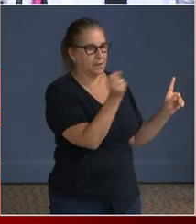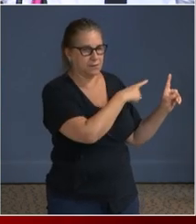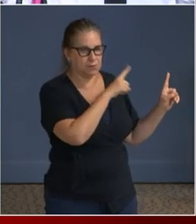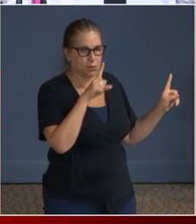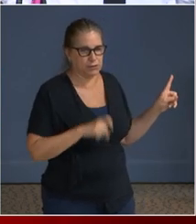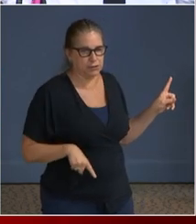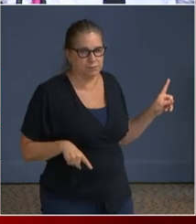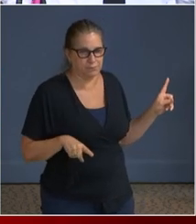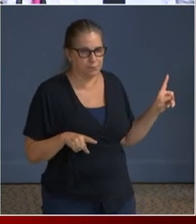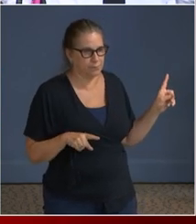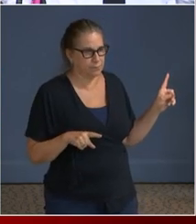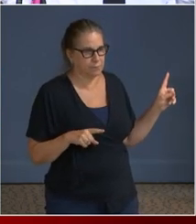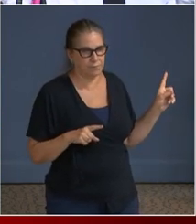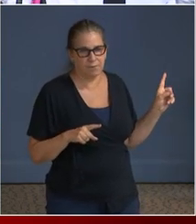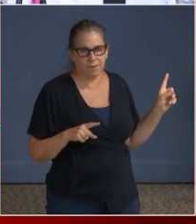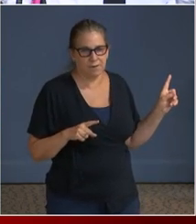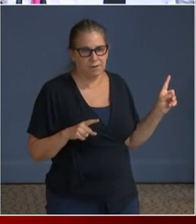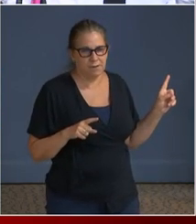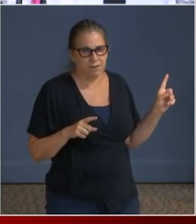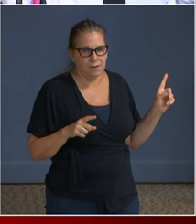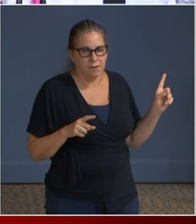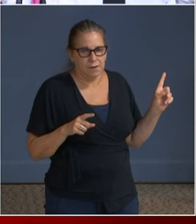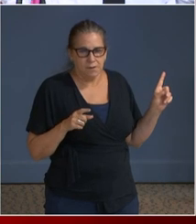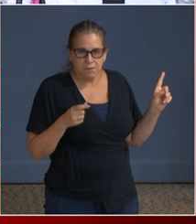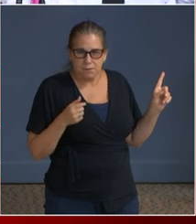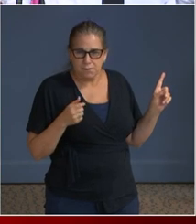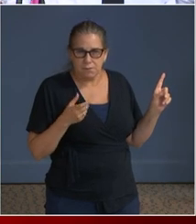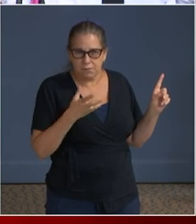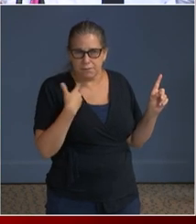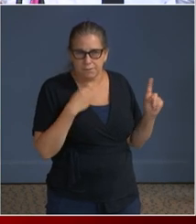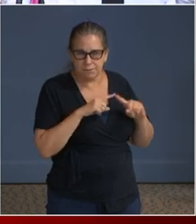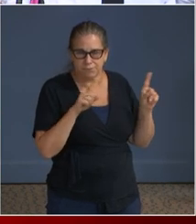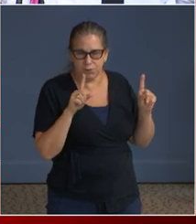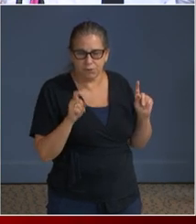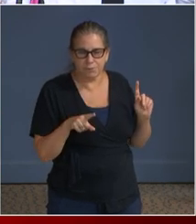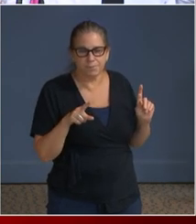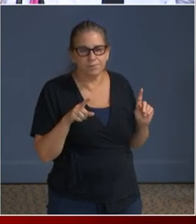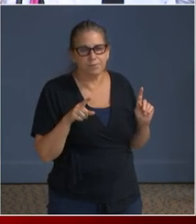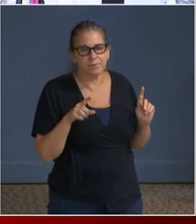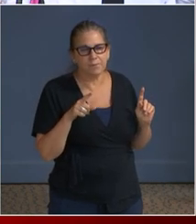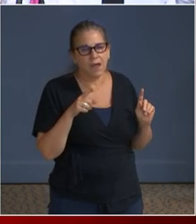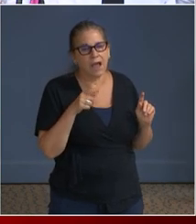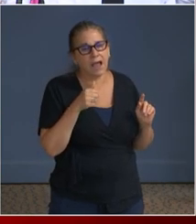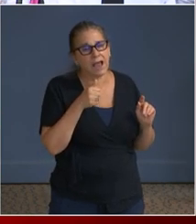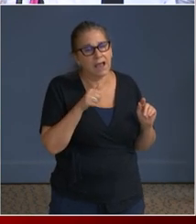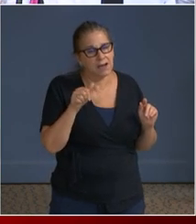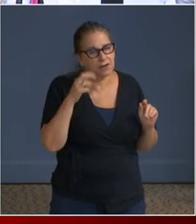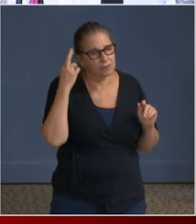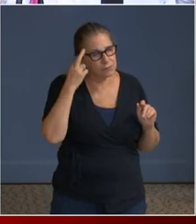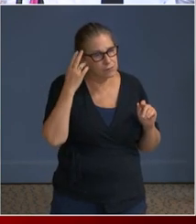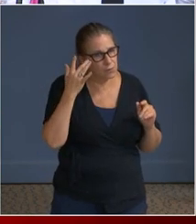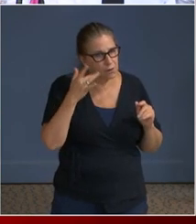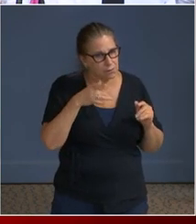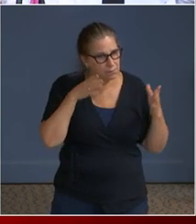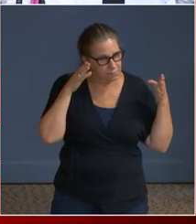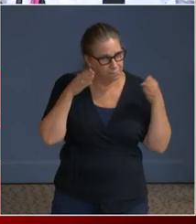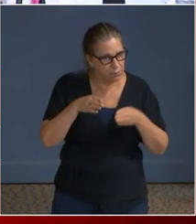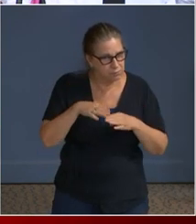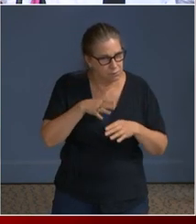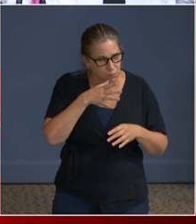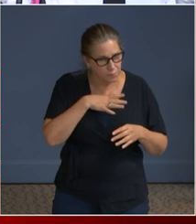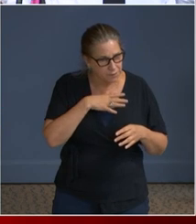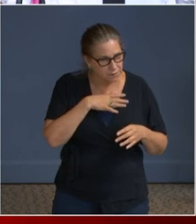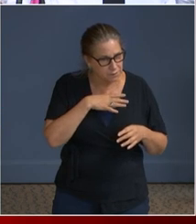Is there any indication that women were targeted in this shooting? We don't have any indication of that, but I mean, you can look